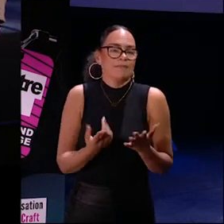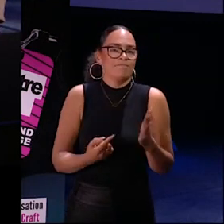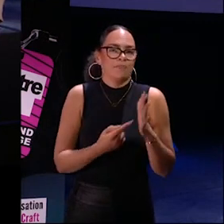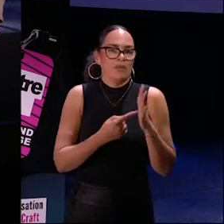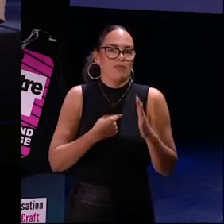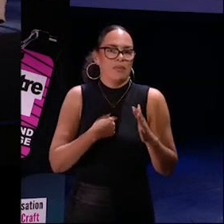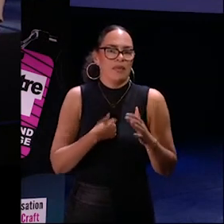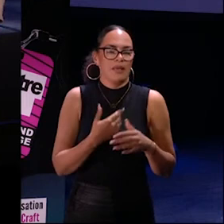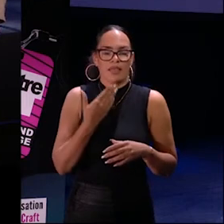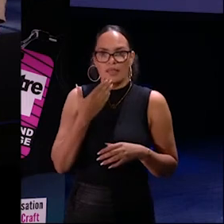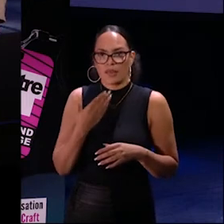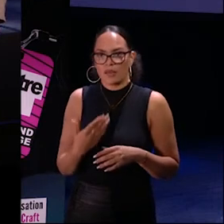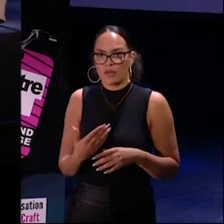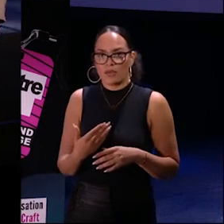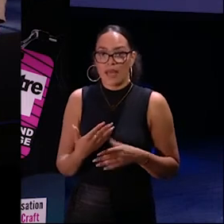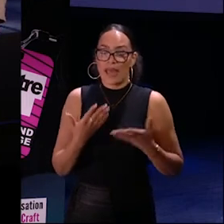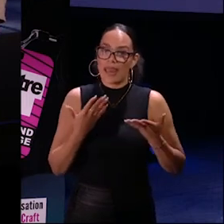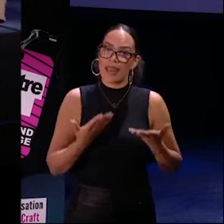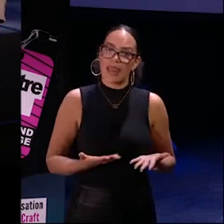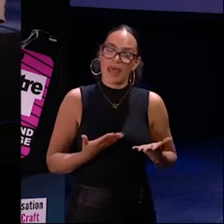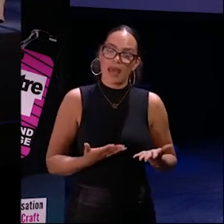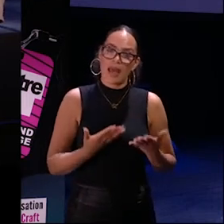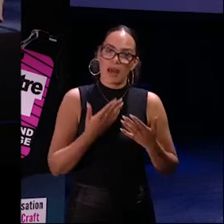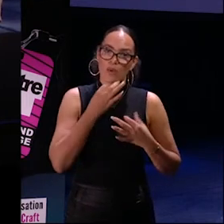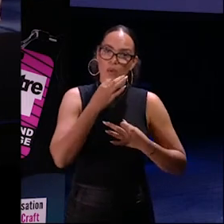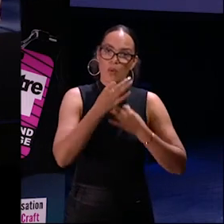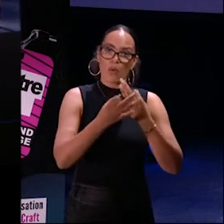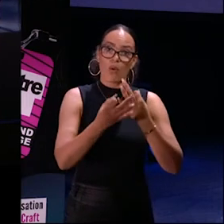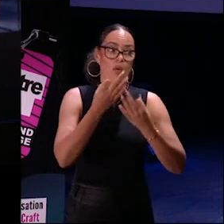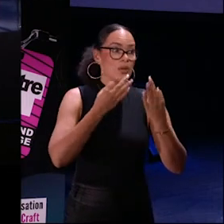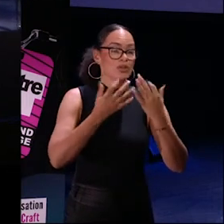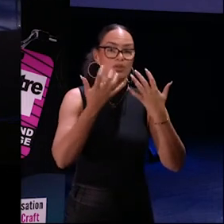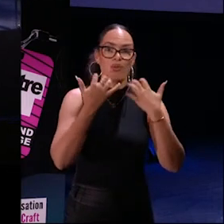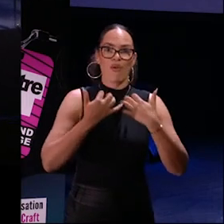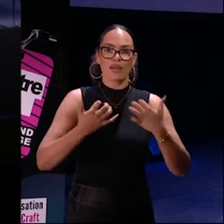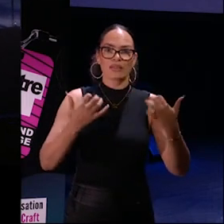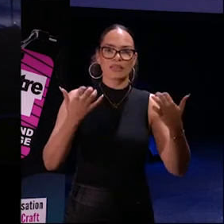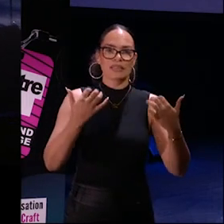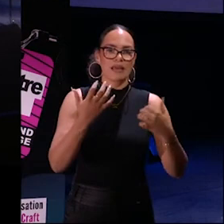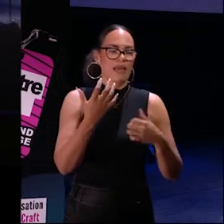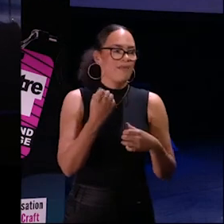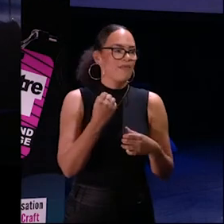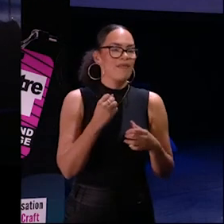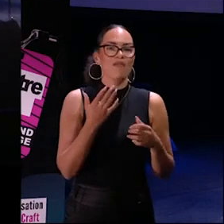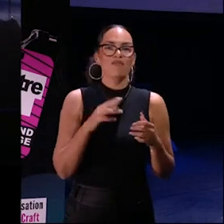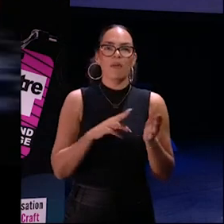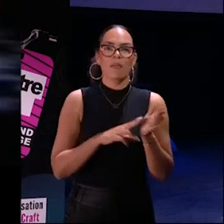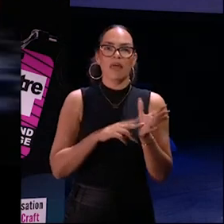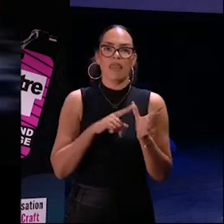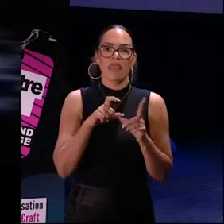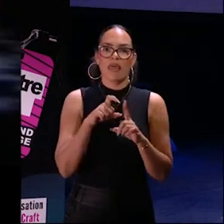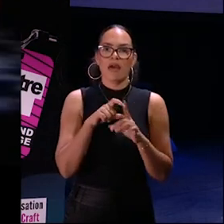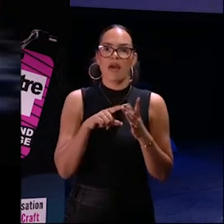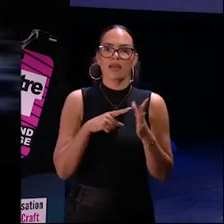you so much. And now we're going to open up the questions to everyone else in the house. We have a question down here, Nadia. Just